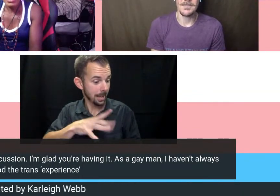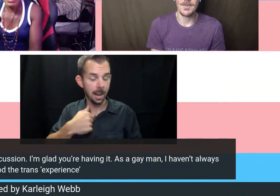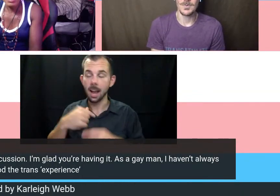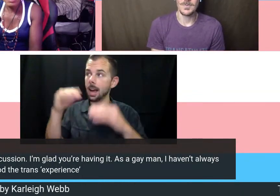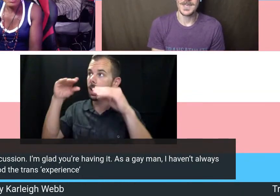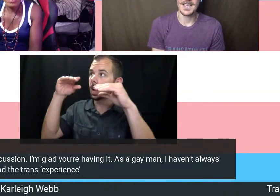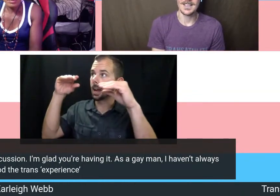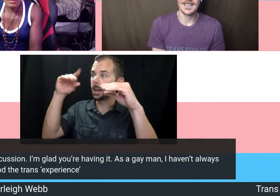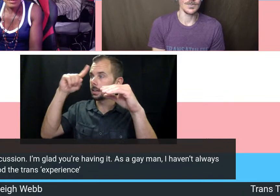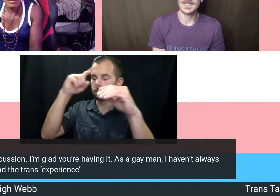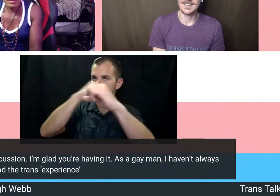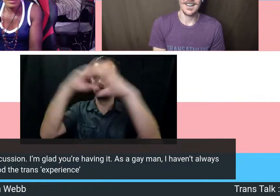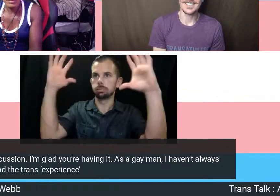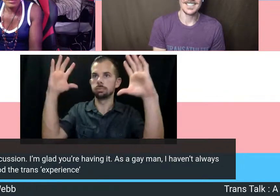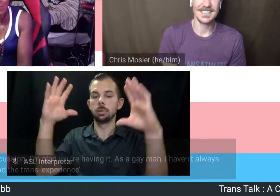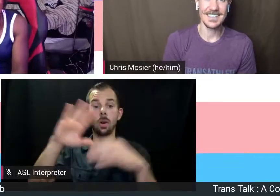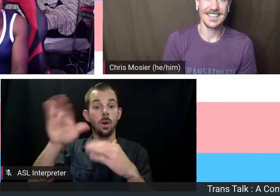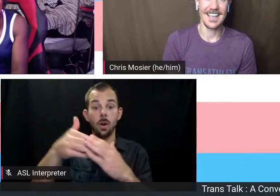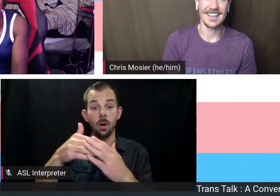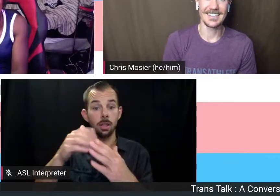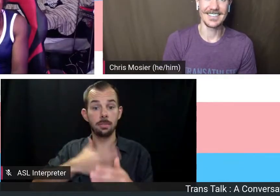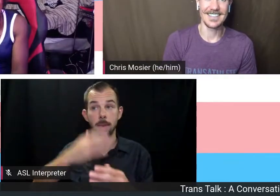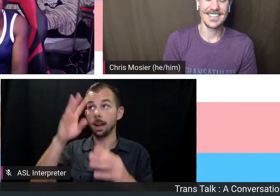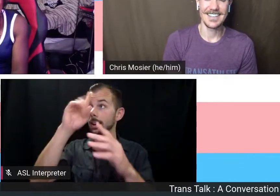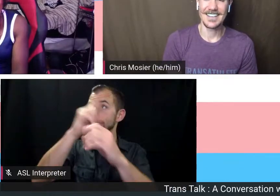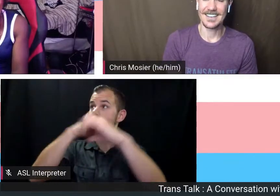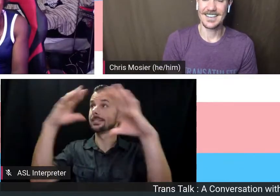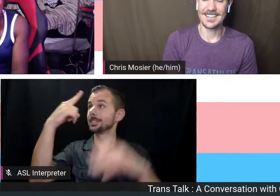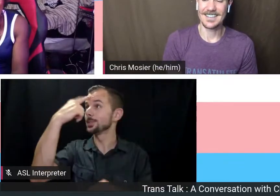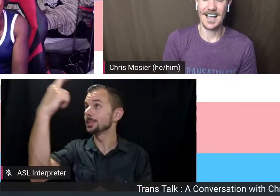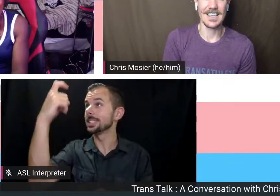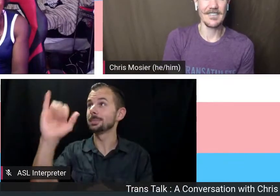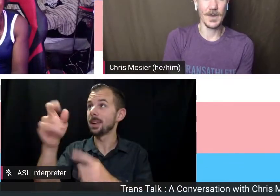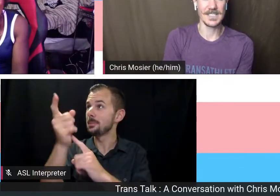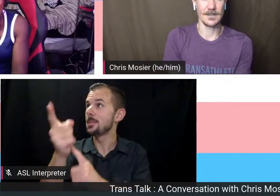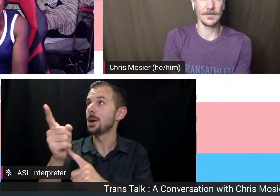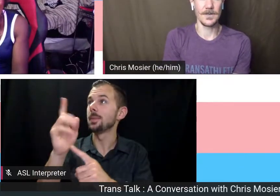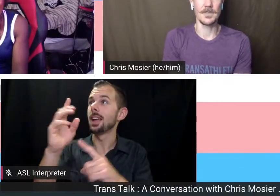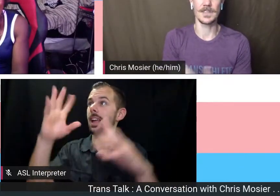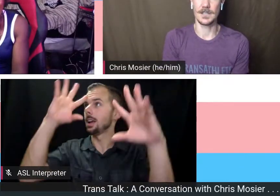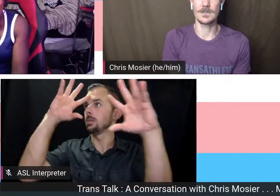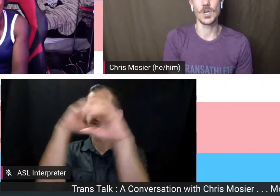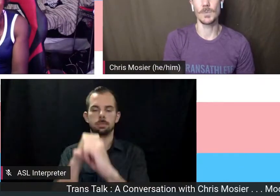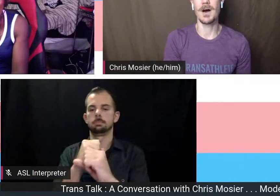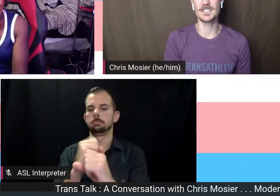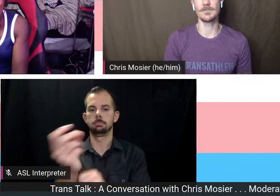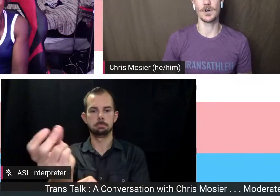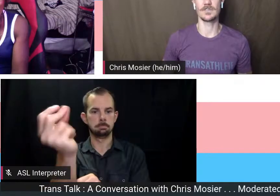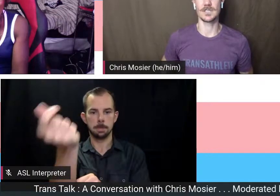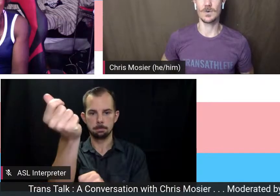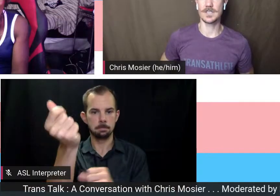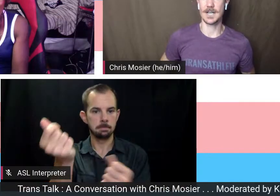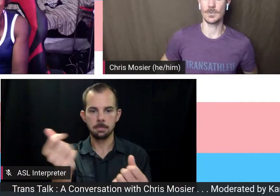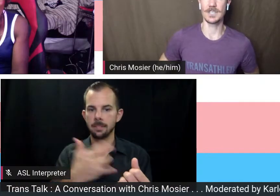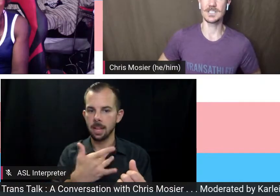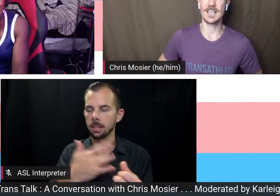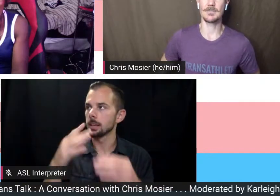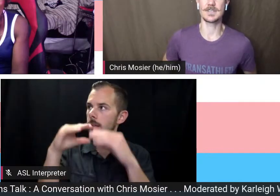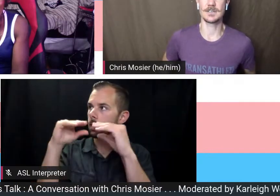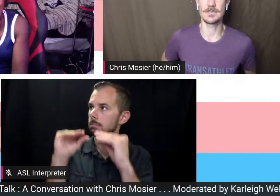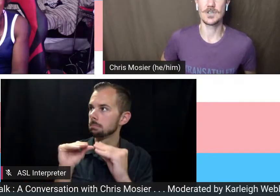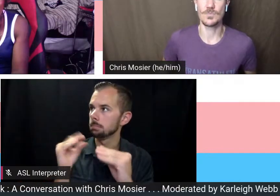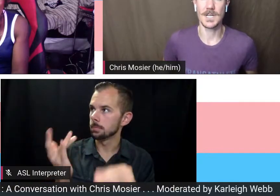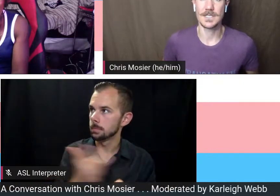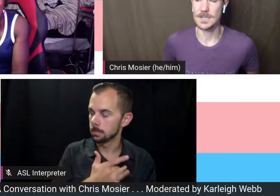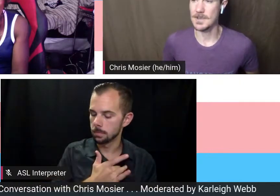thought that moment would be, it was not. And I gave myself, I think the positive part of the story is that I really just